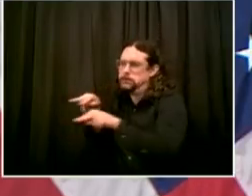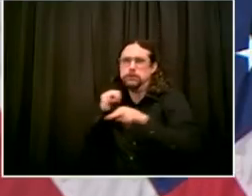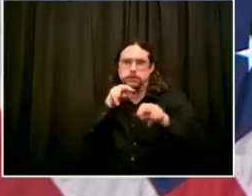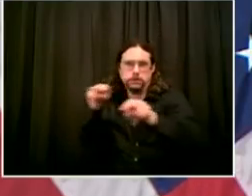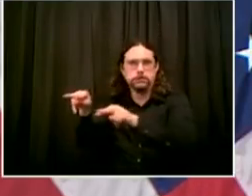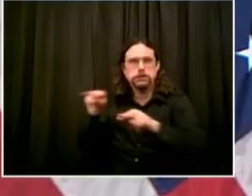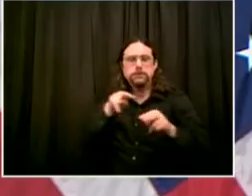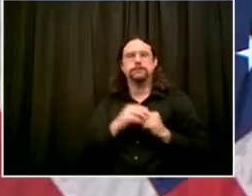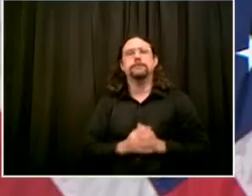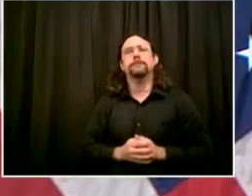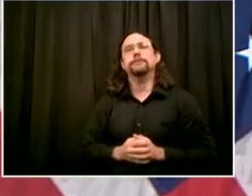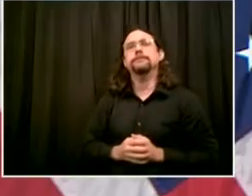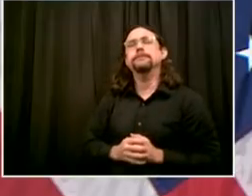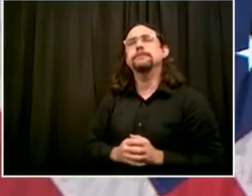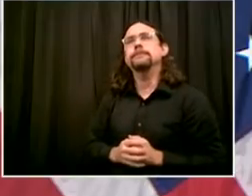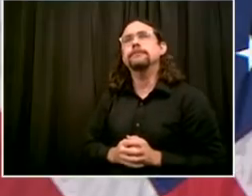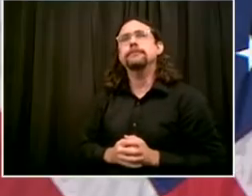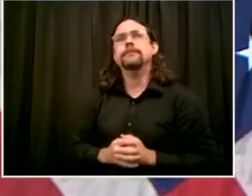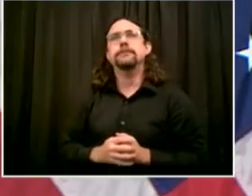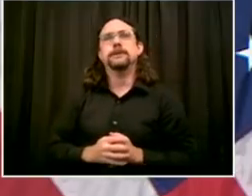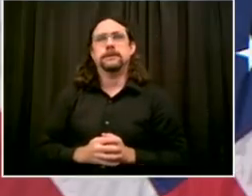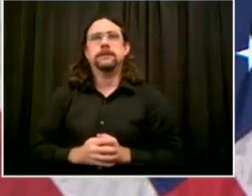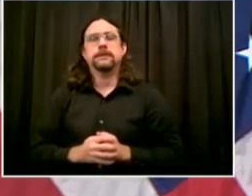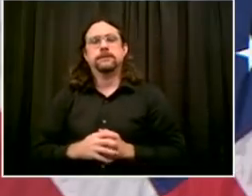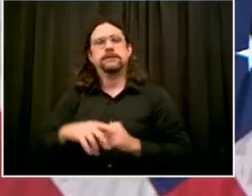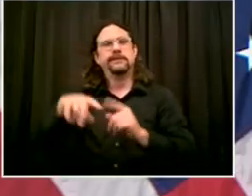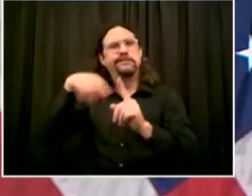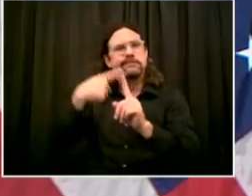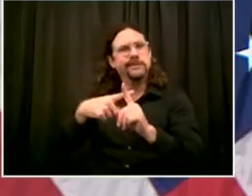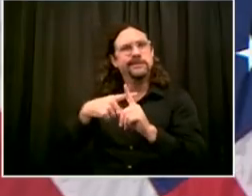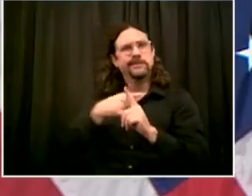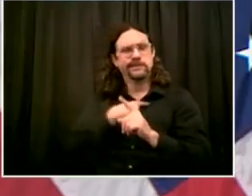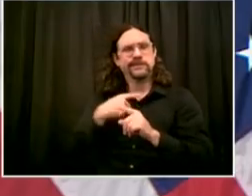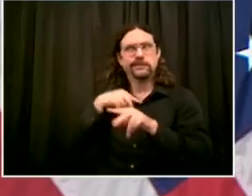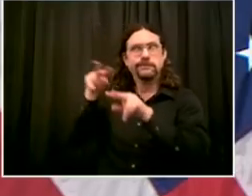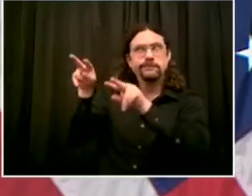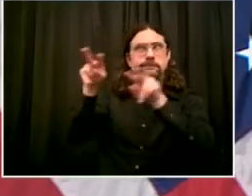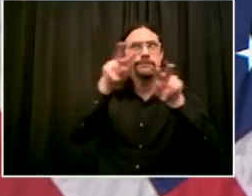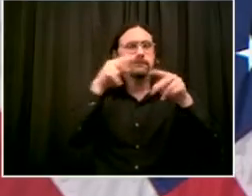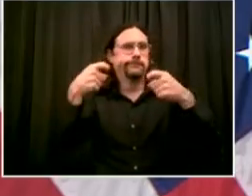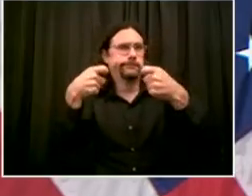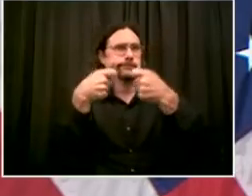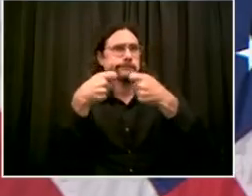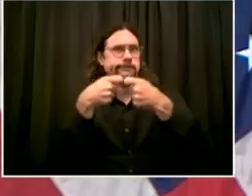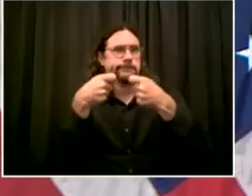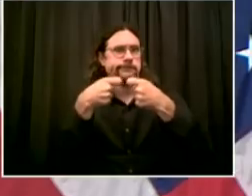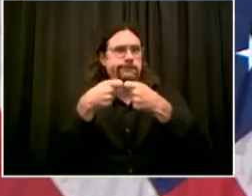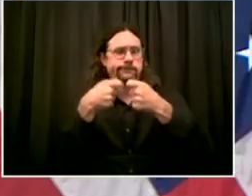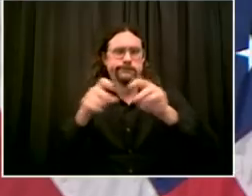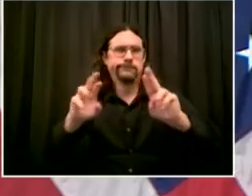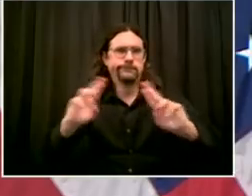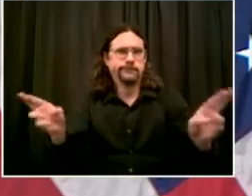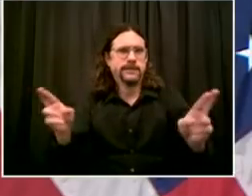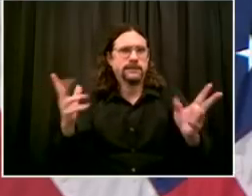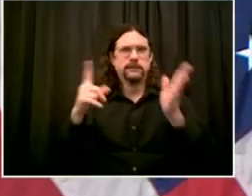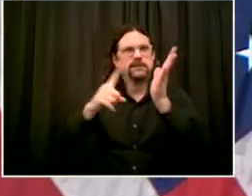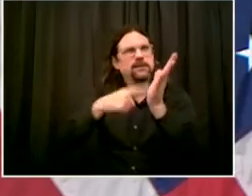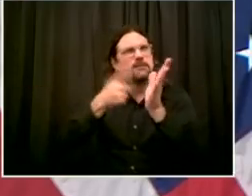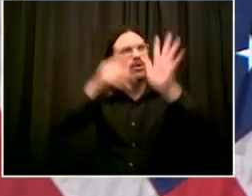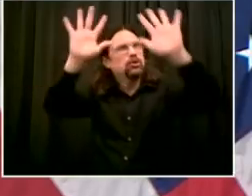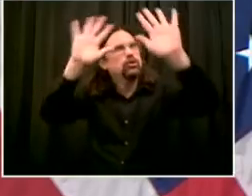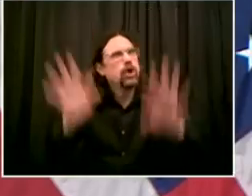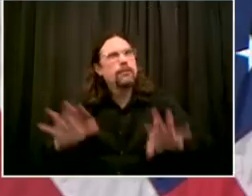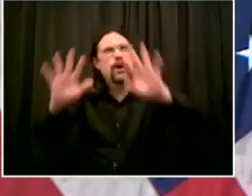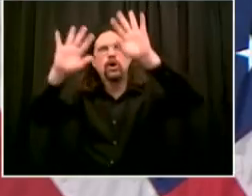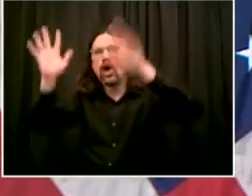to respond to power outages. Verizon has activated their storm crisis team, and DoIT has reached out to all of our